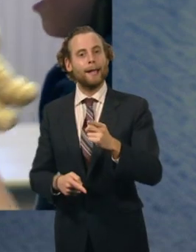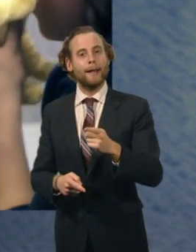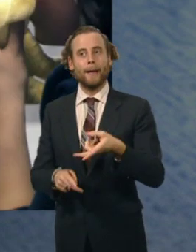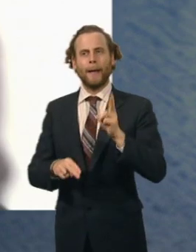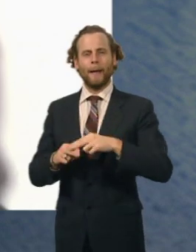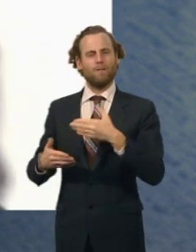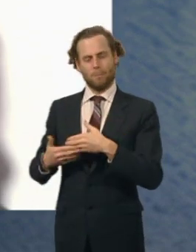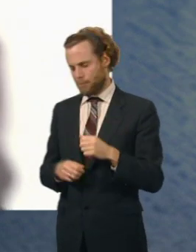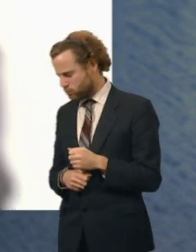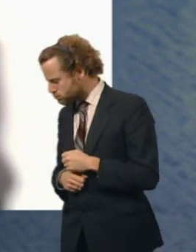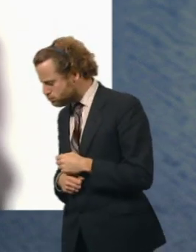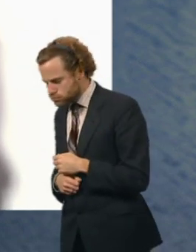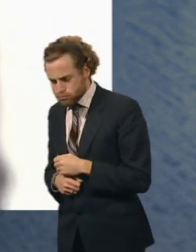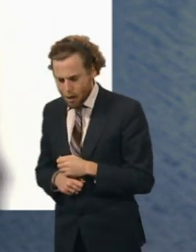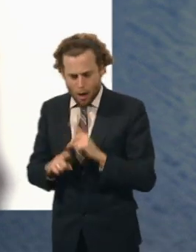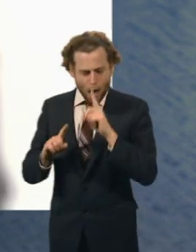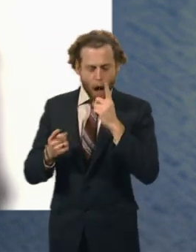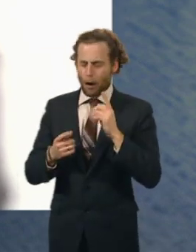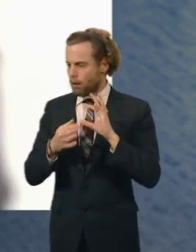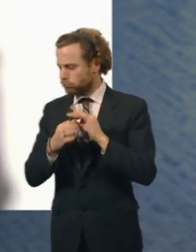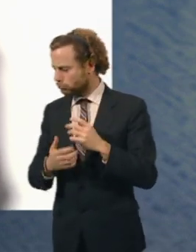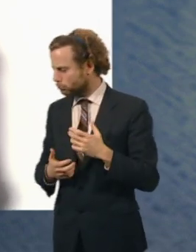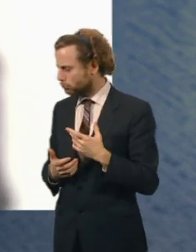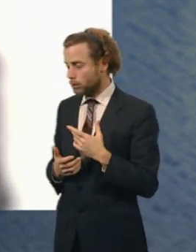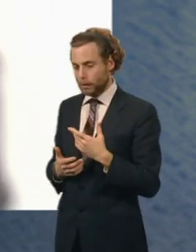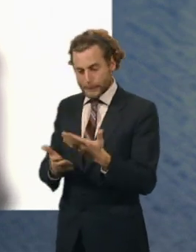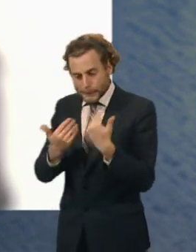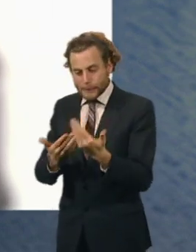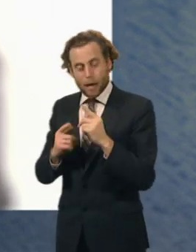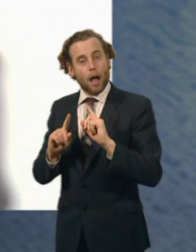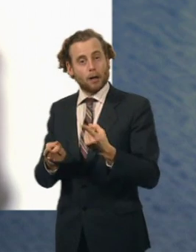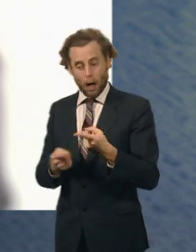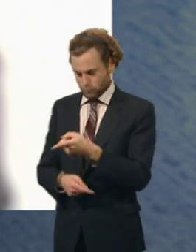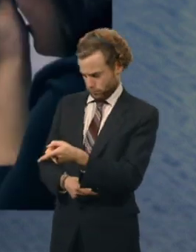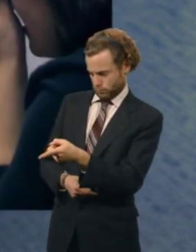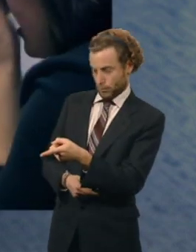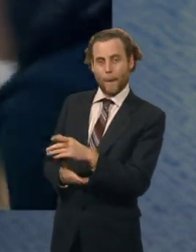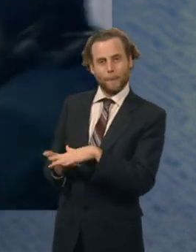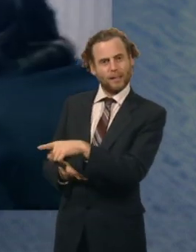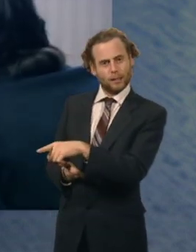inconsolable and they can't get back on track, that would also be very important information.